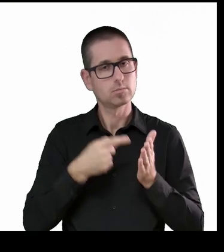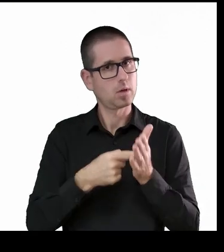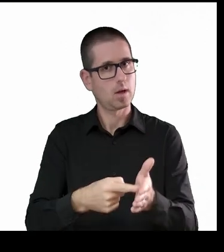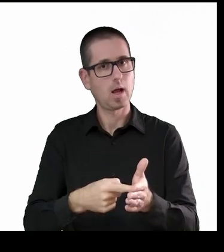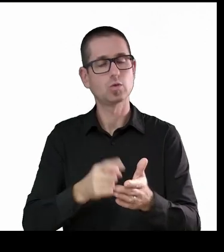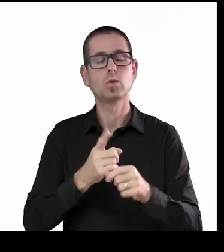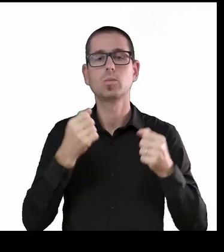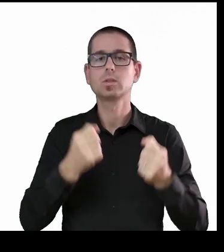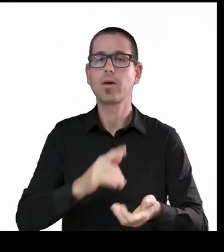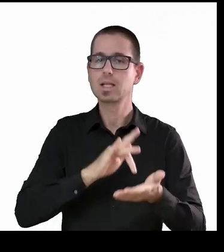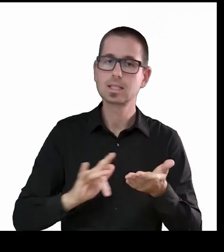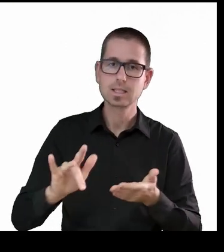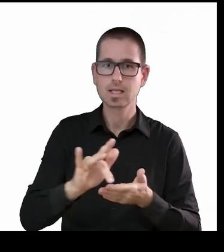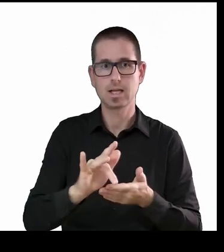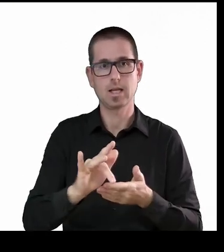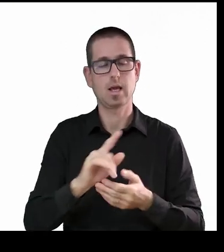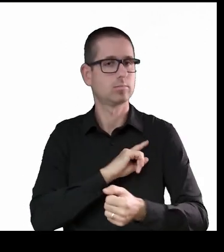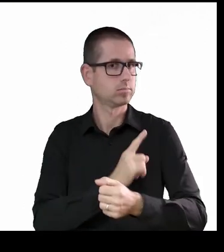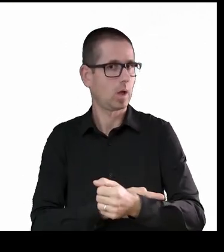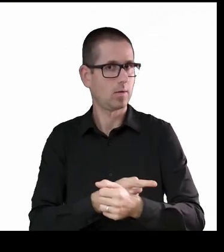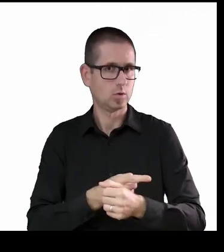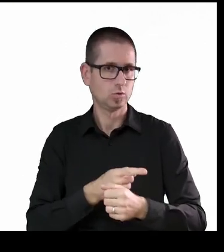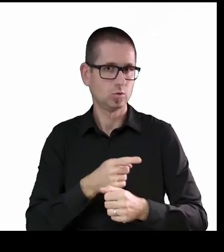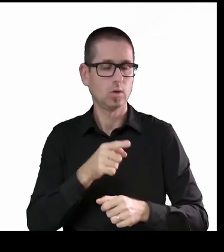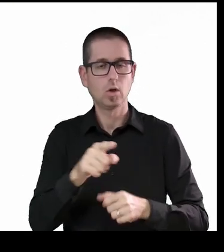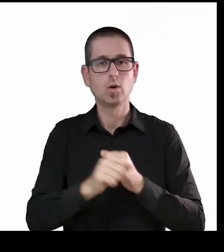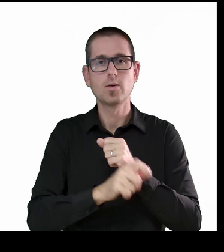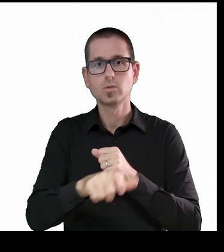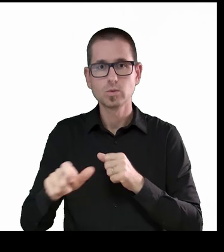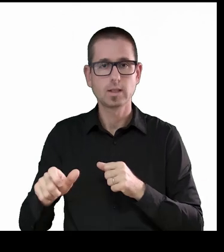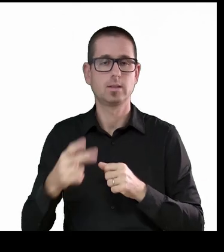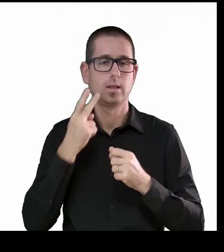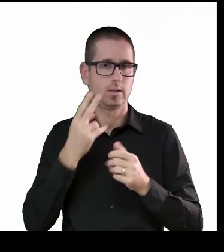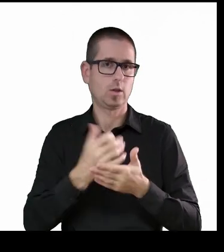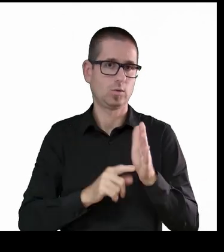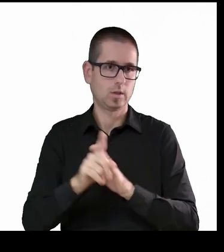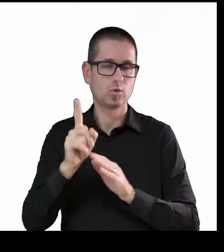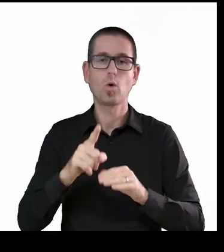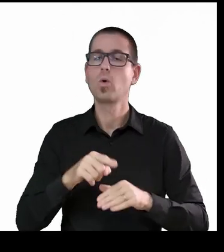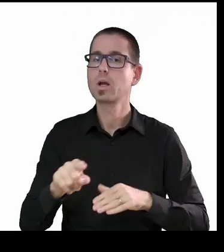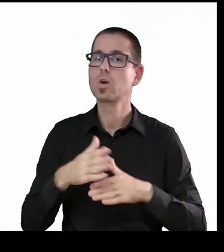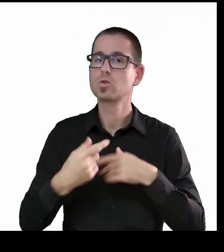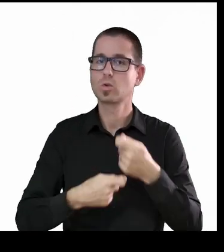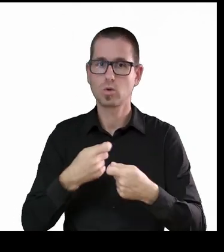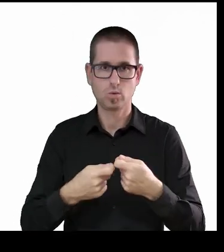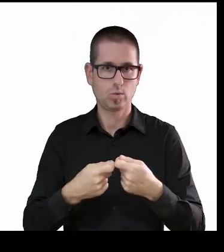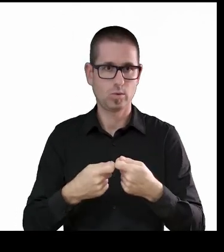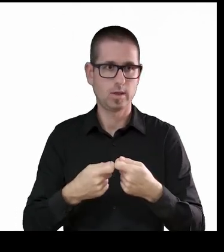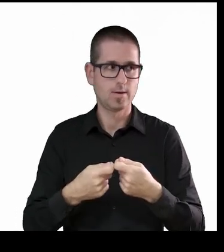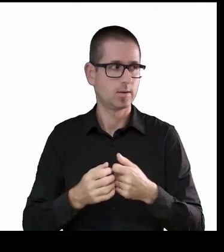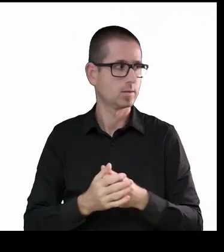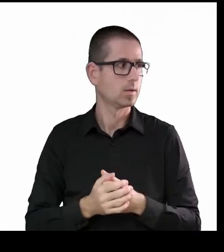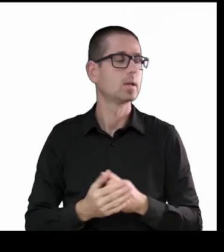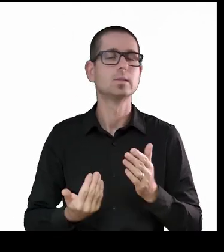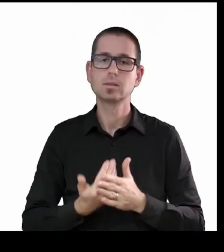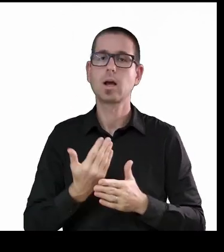goals, track progress, empowers individuals to take charge of the development, and contributes to the overall of